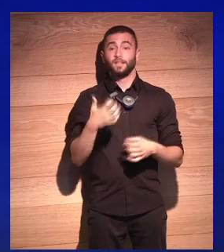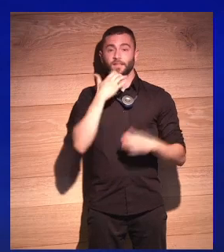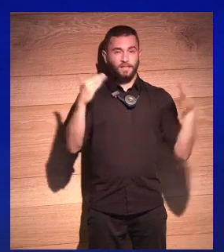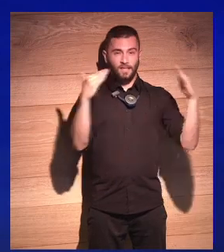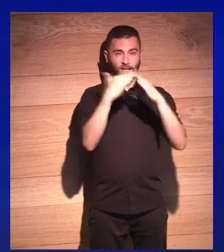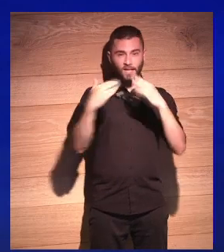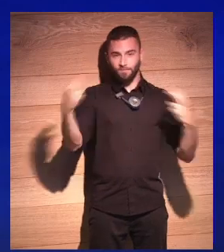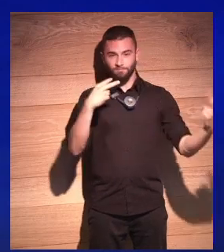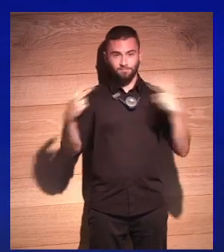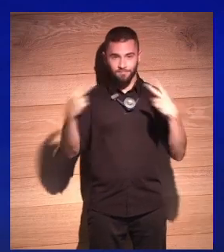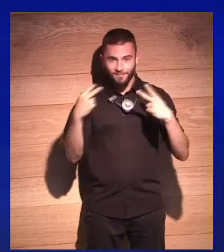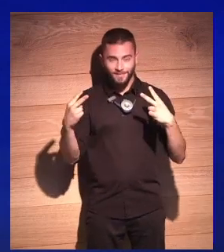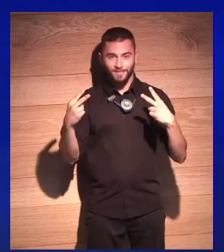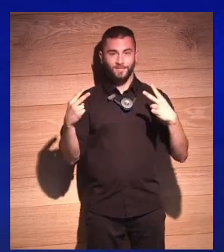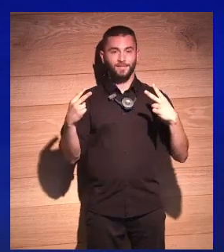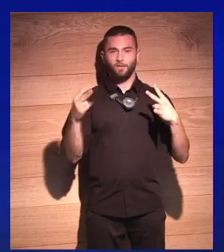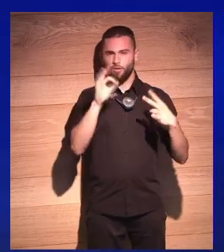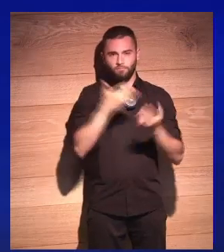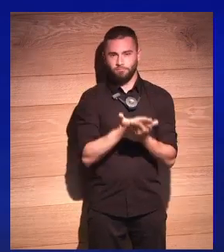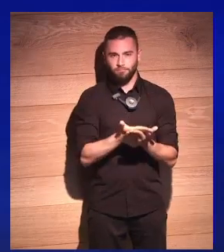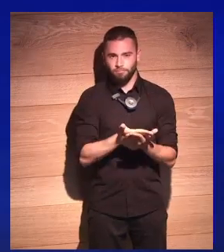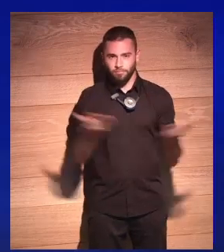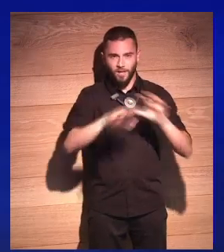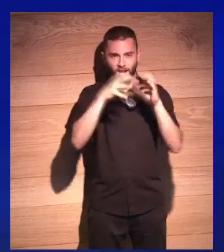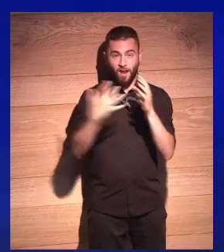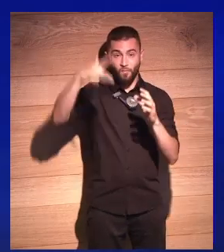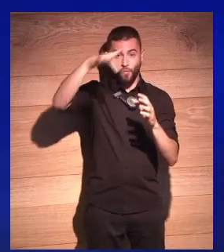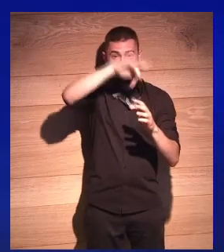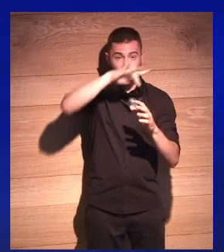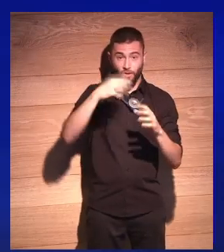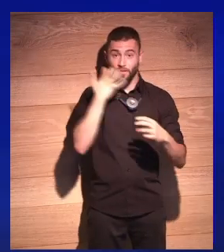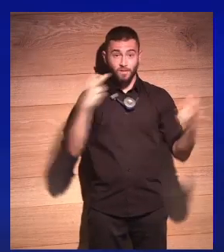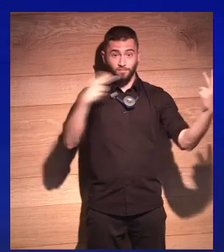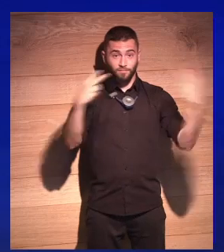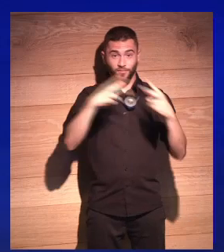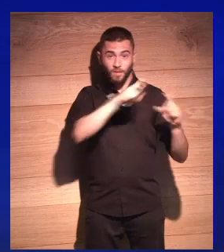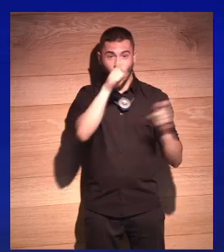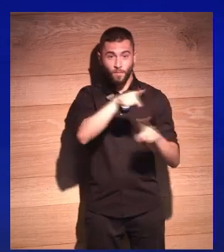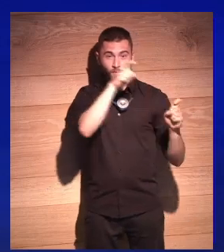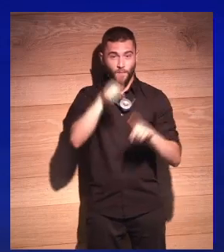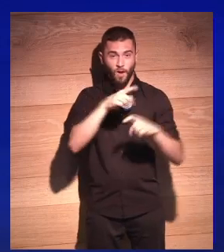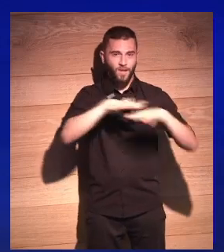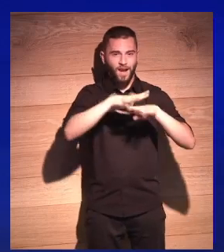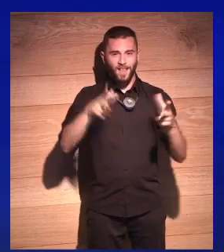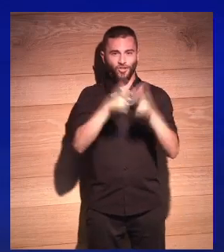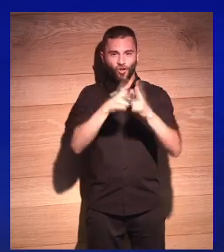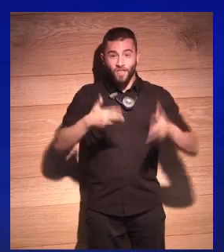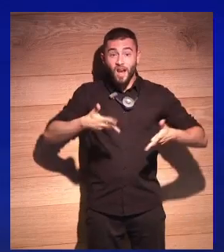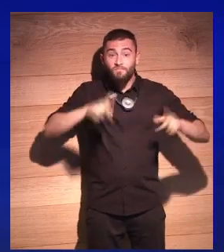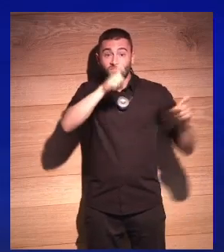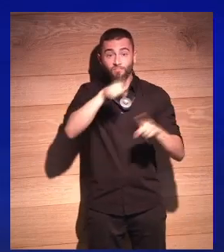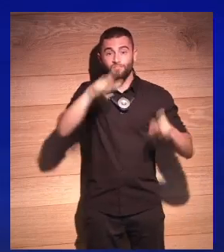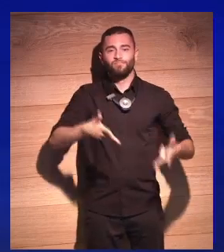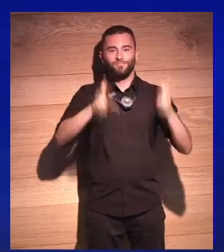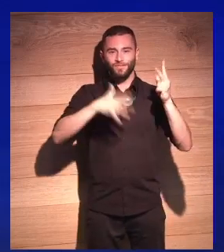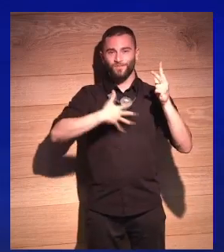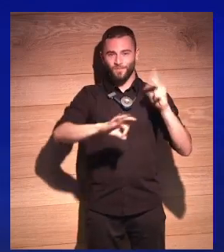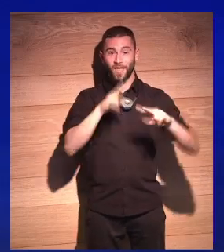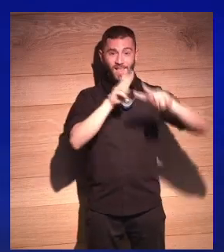If you are following us from home or any place in the world, you can send your questions as well through social